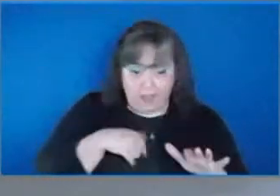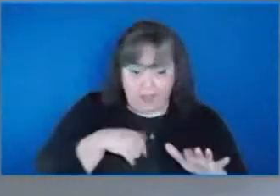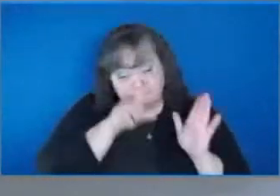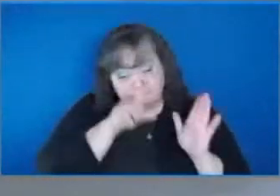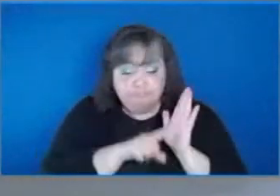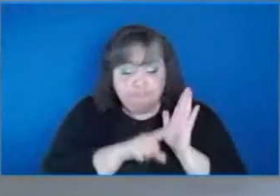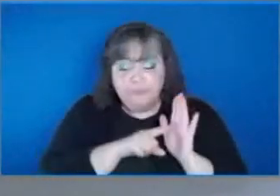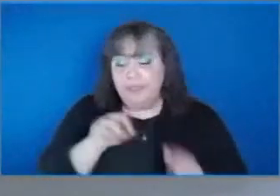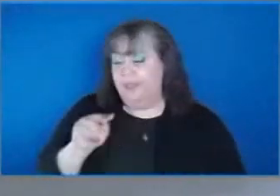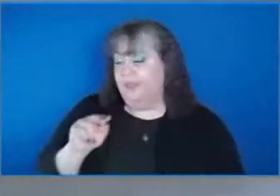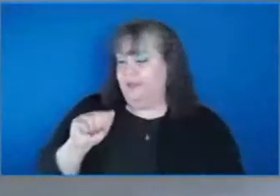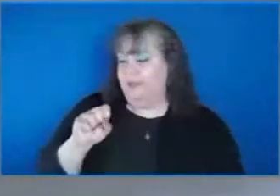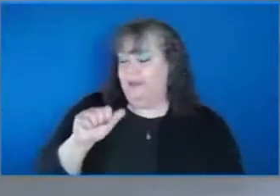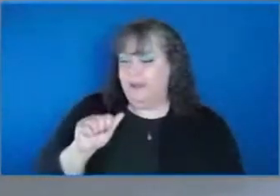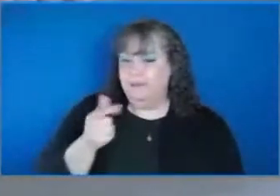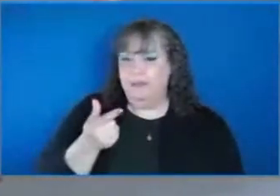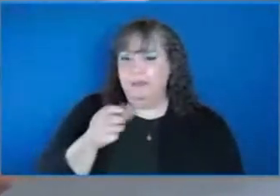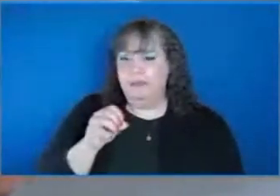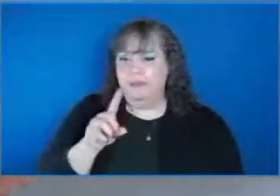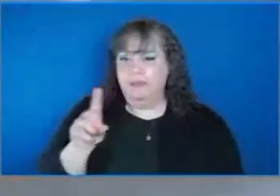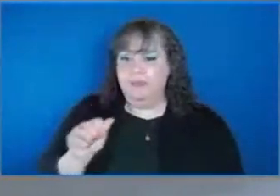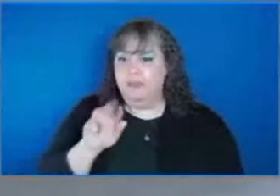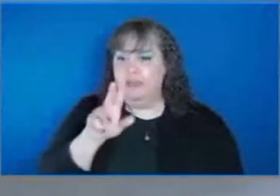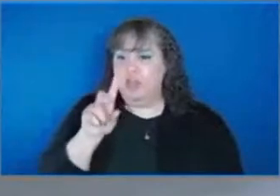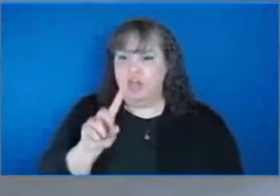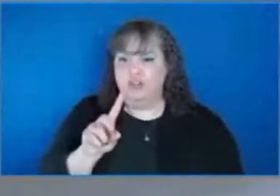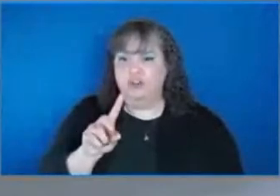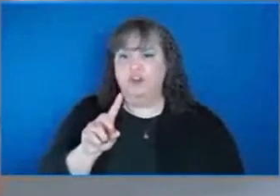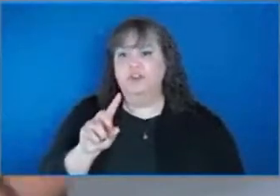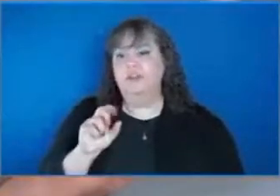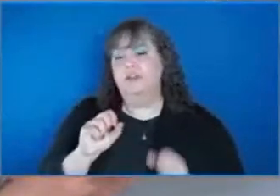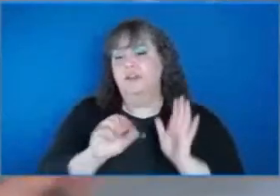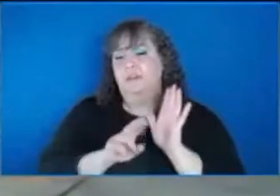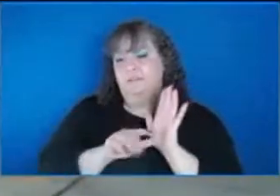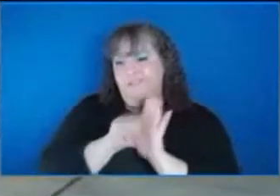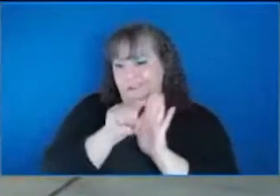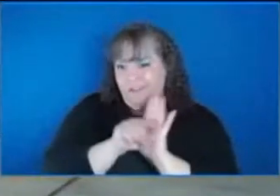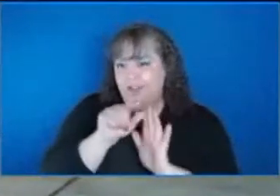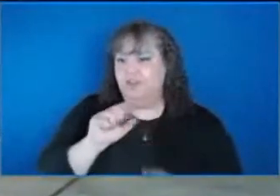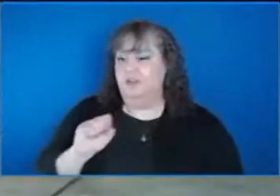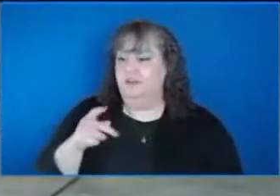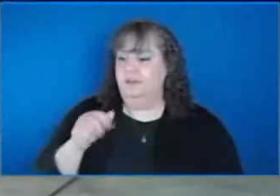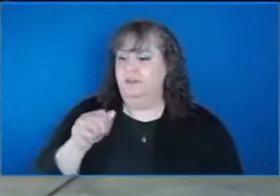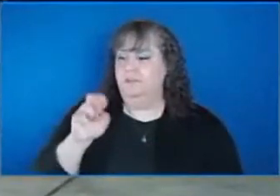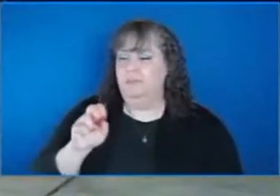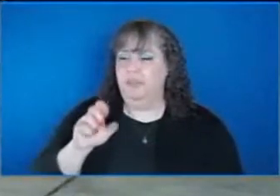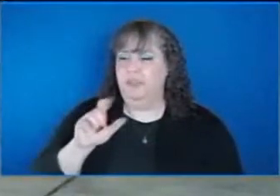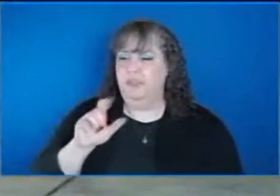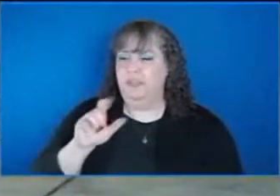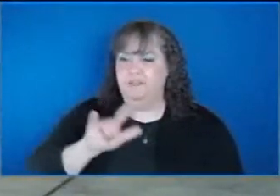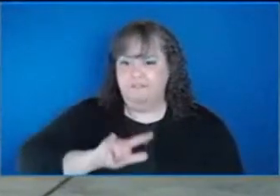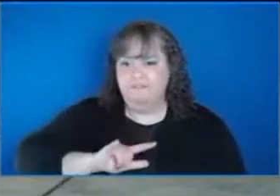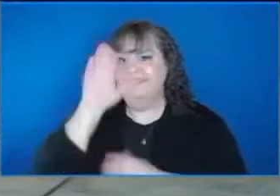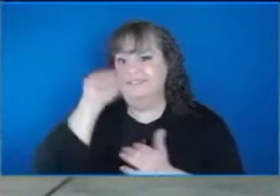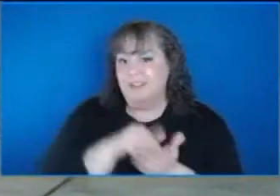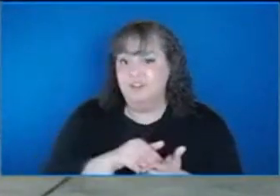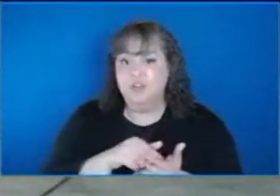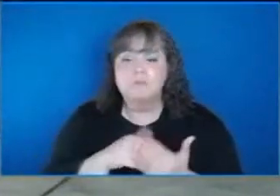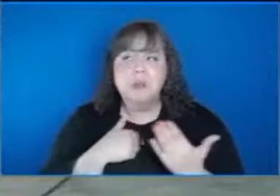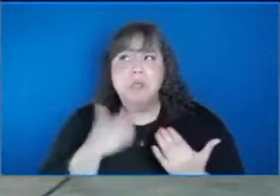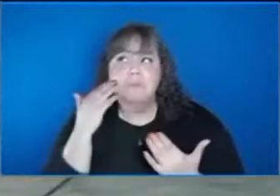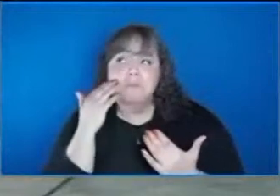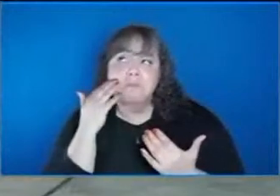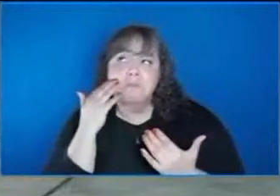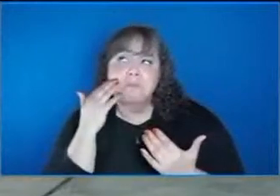Goddard Space Flight Center. And of course, I knew about DART, but I was not specifically involved with DART. But when I came to headquarters in my current